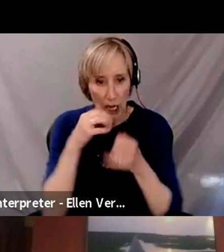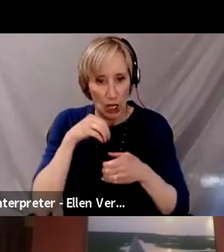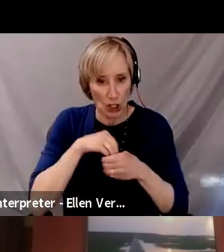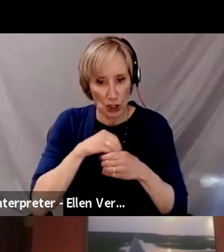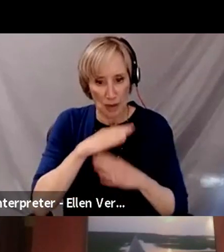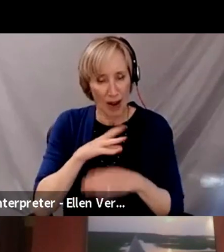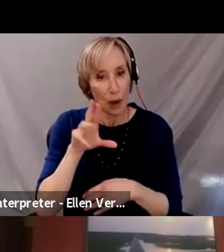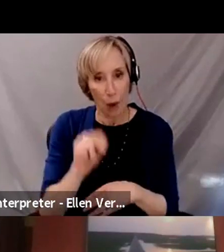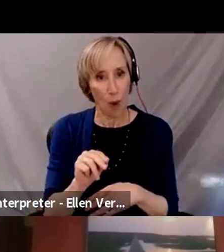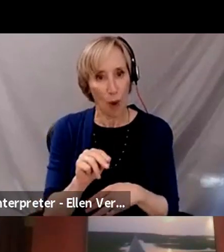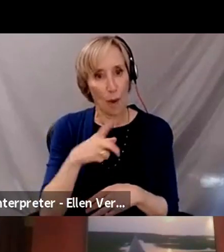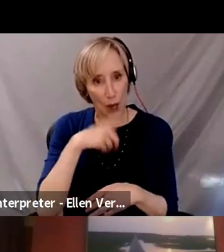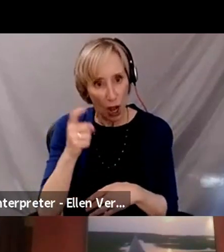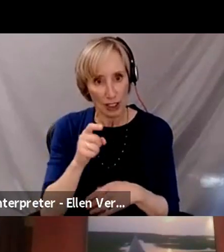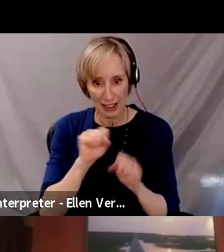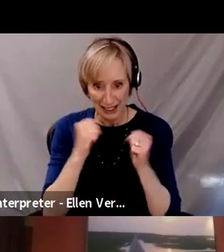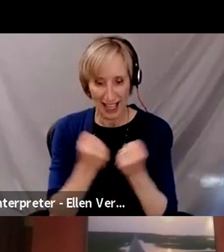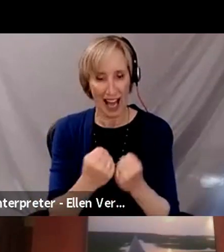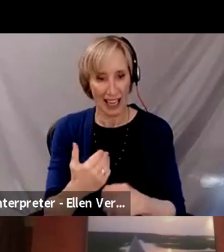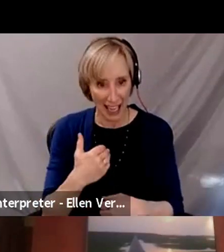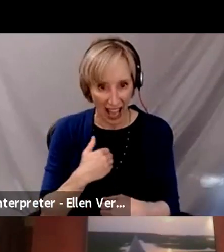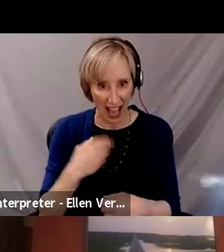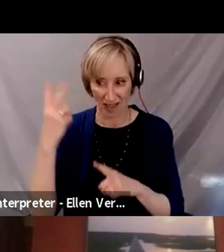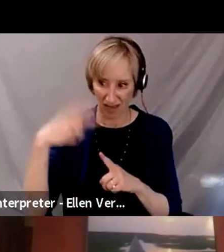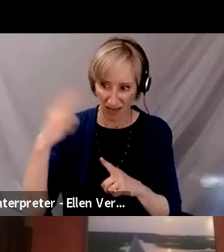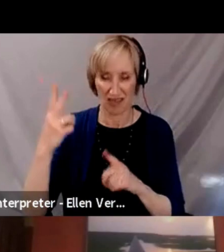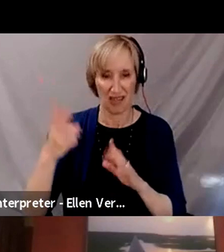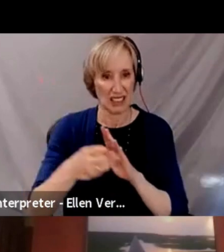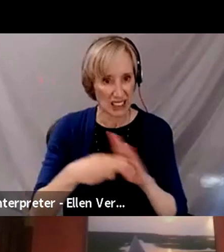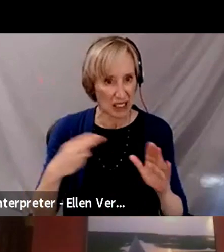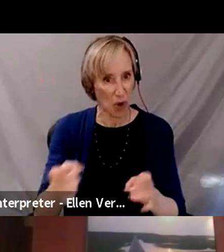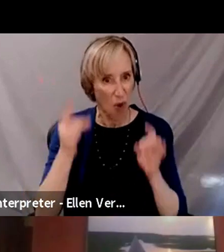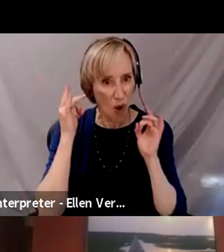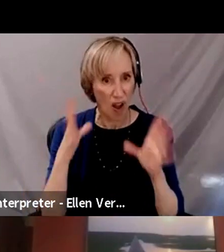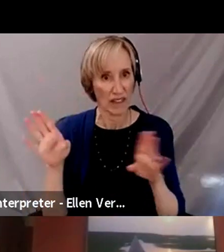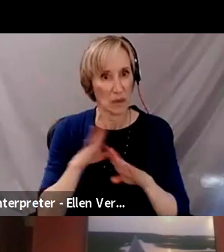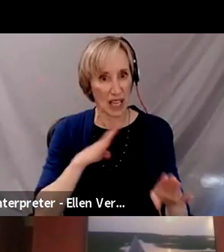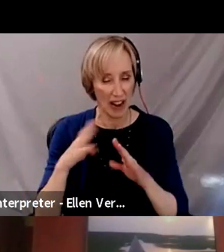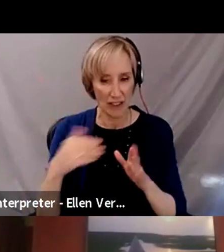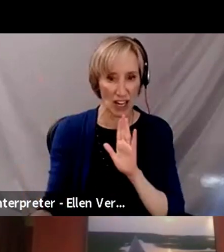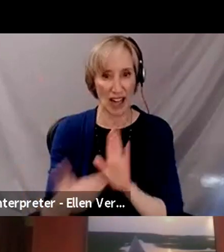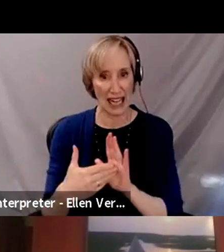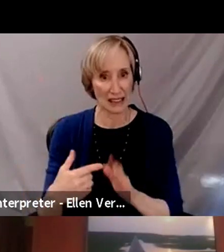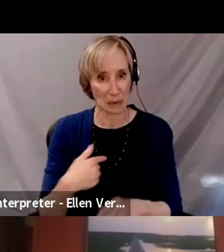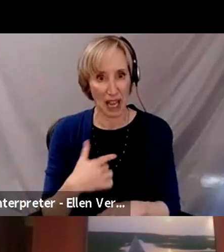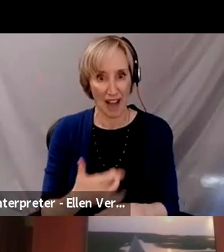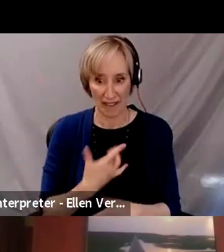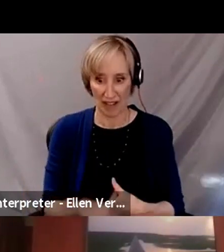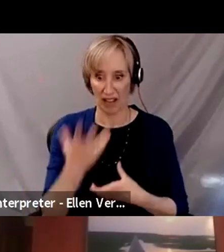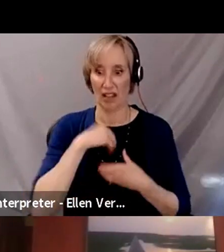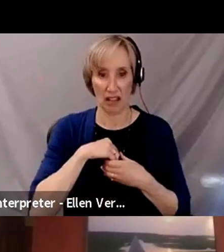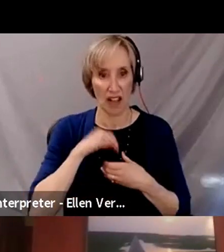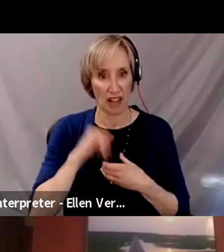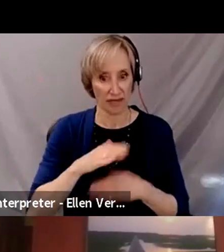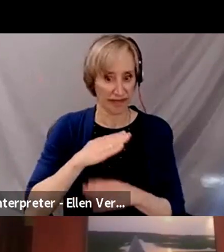is really misleading. And because that internal barrier is also the exterior